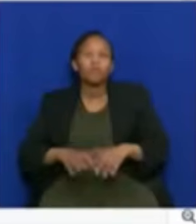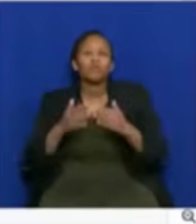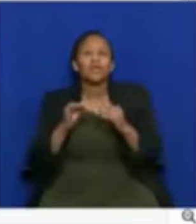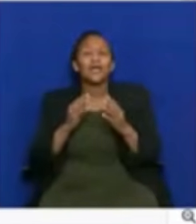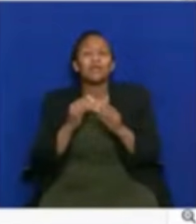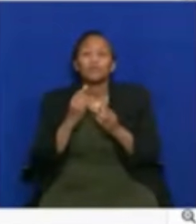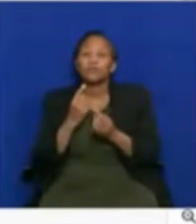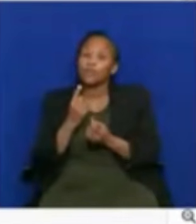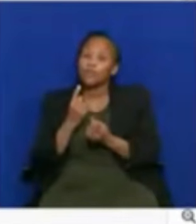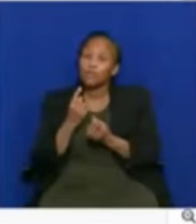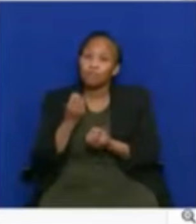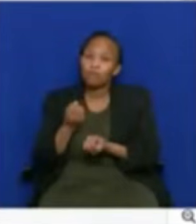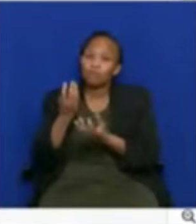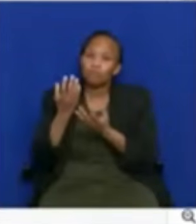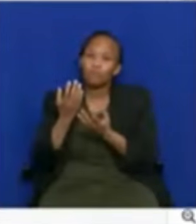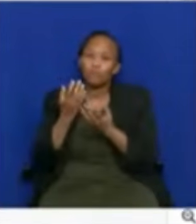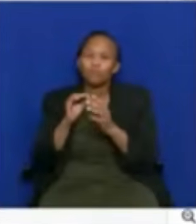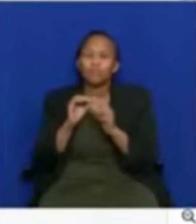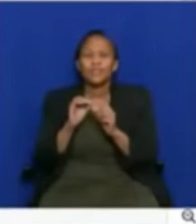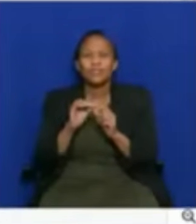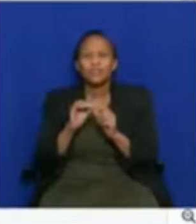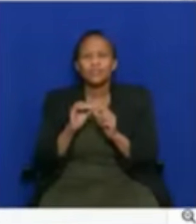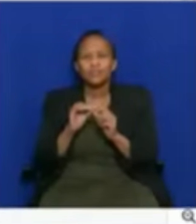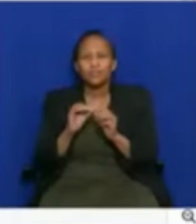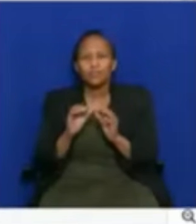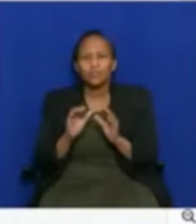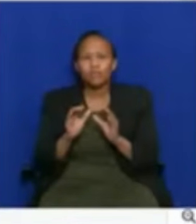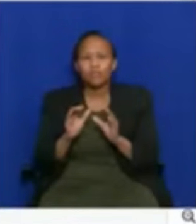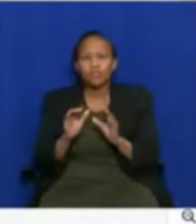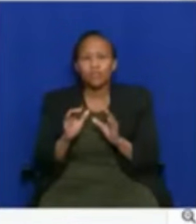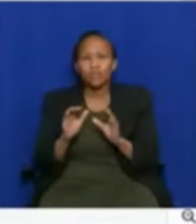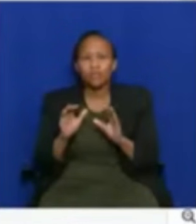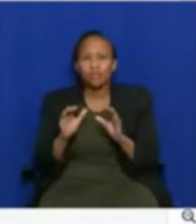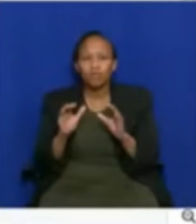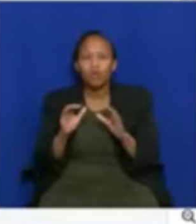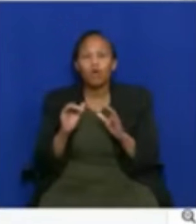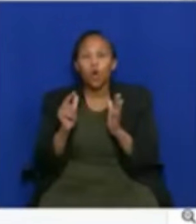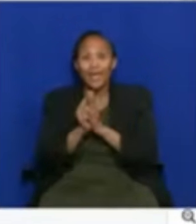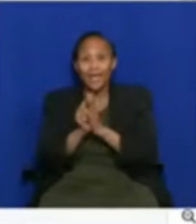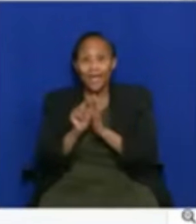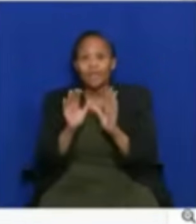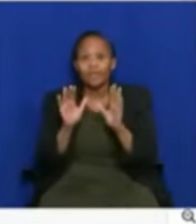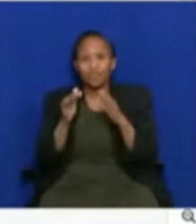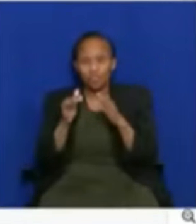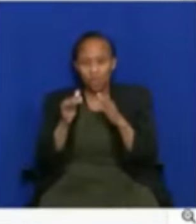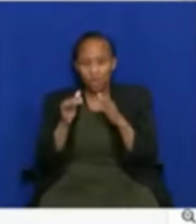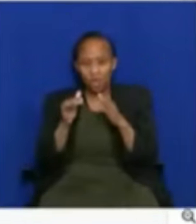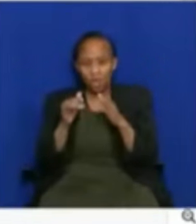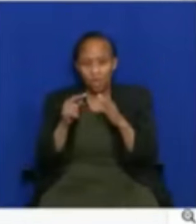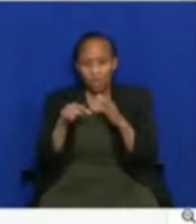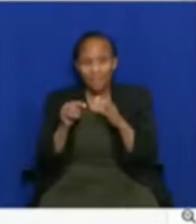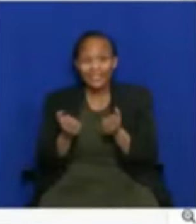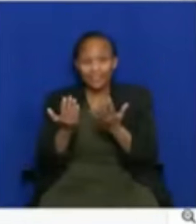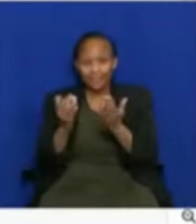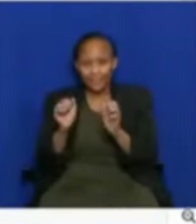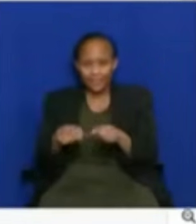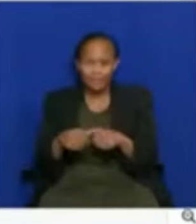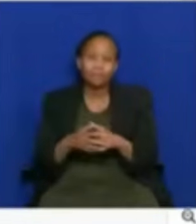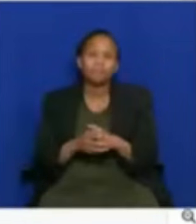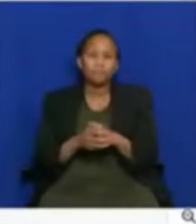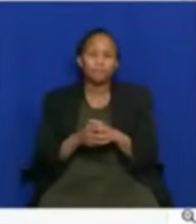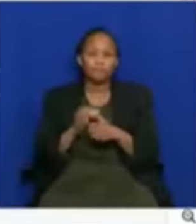Services. SAPS, within SAPS. My understanding of this chain